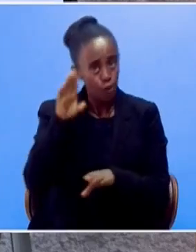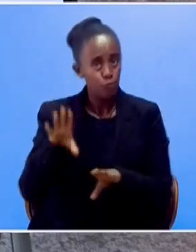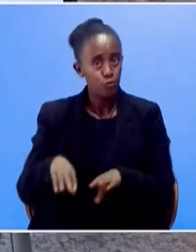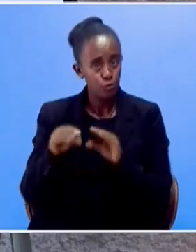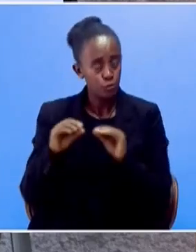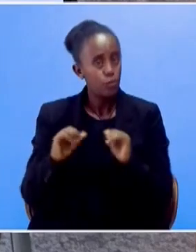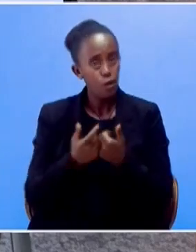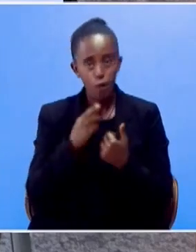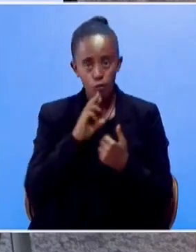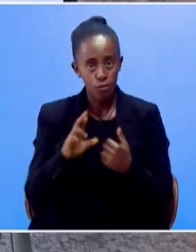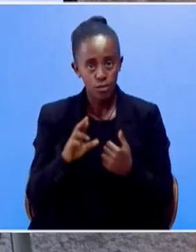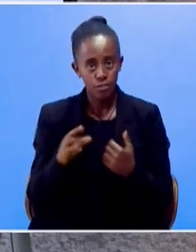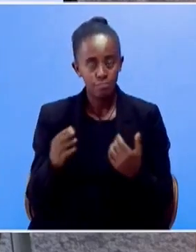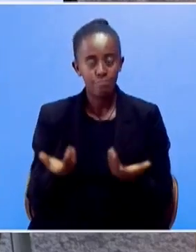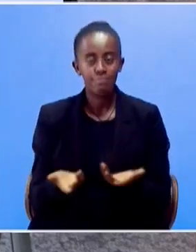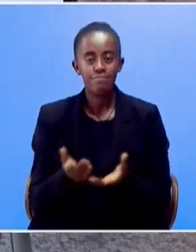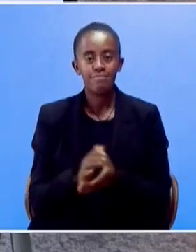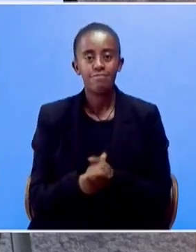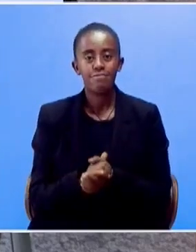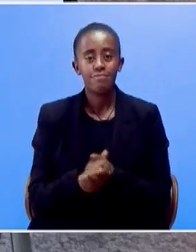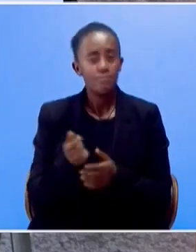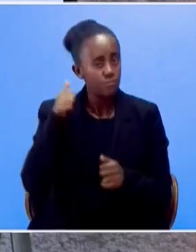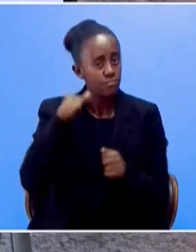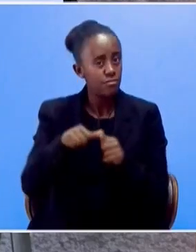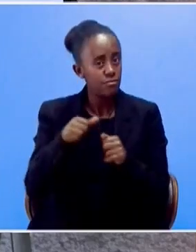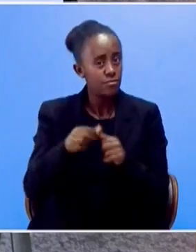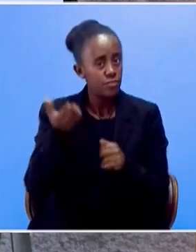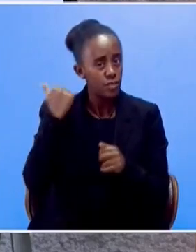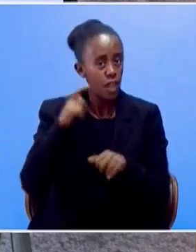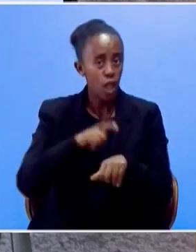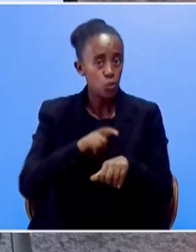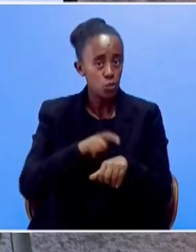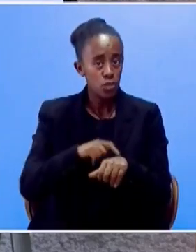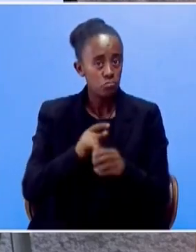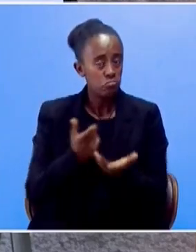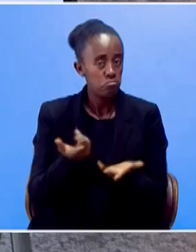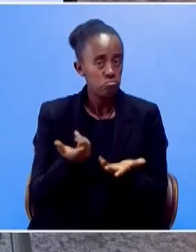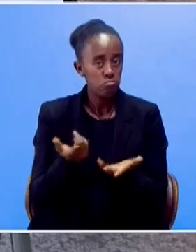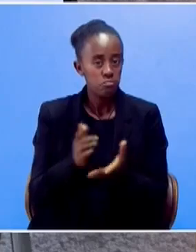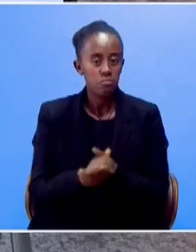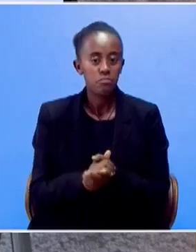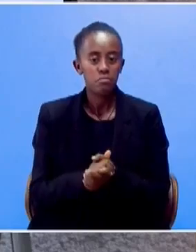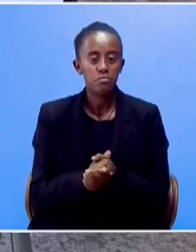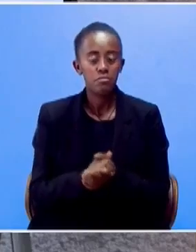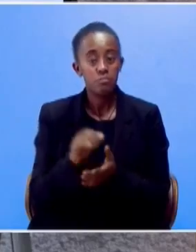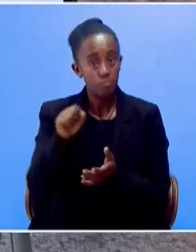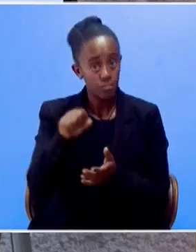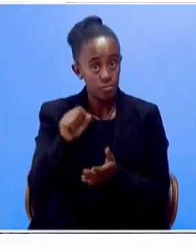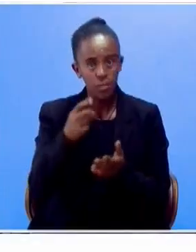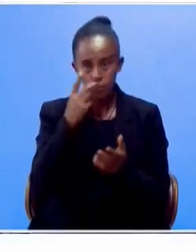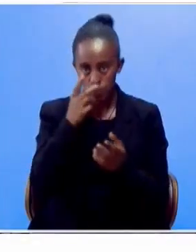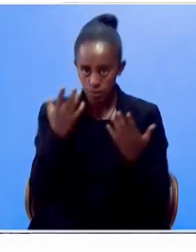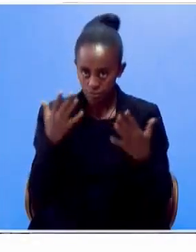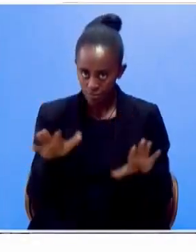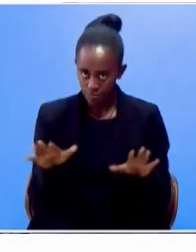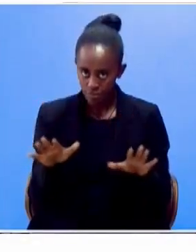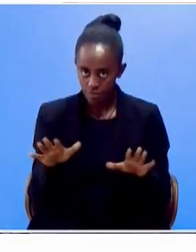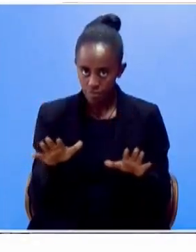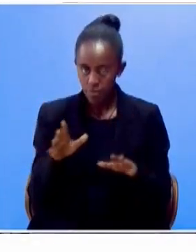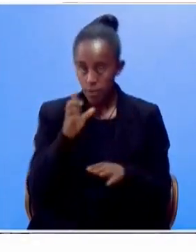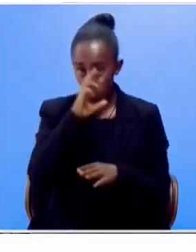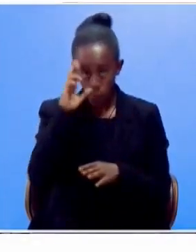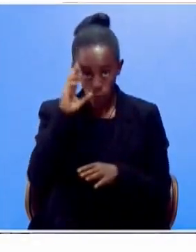been? Do you remember what we have learned last week? Yes, we have seen cause